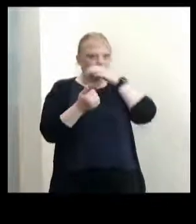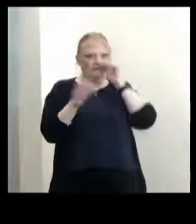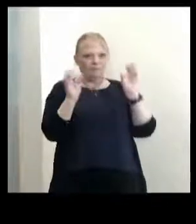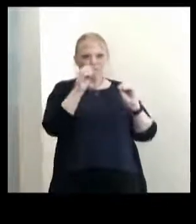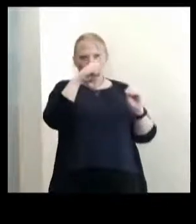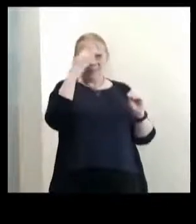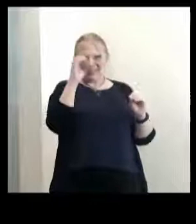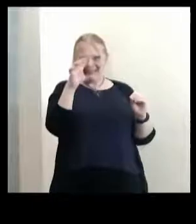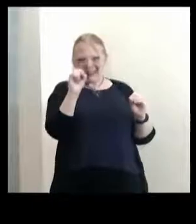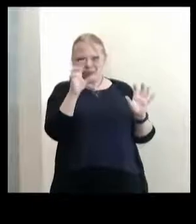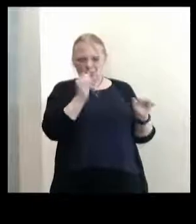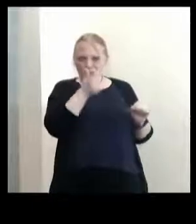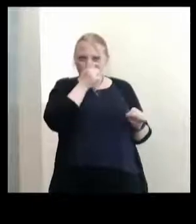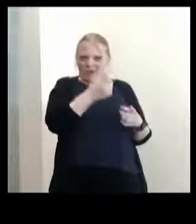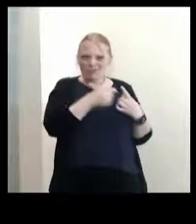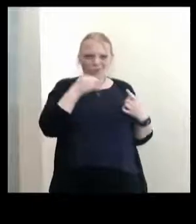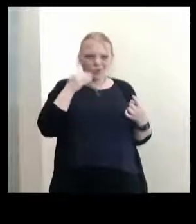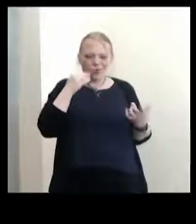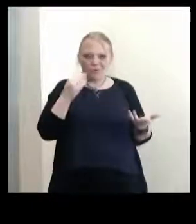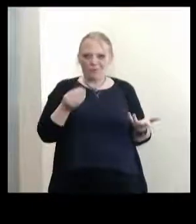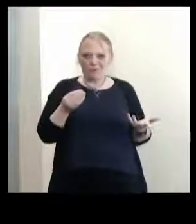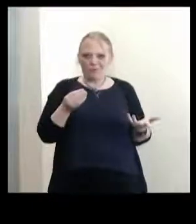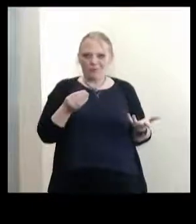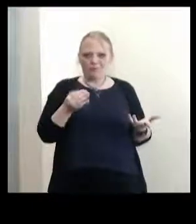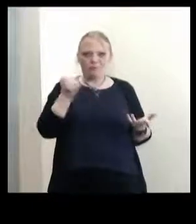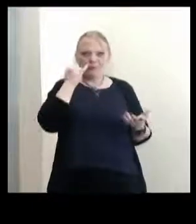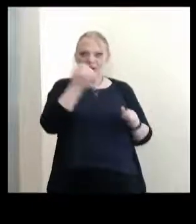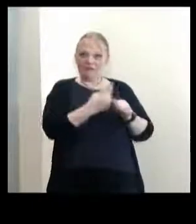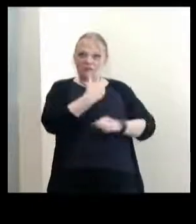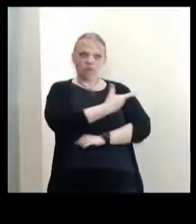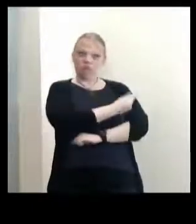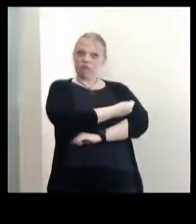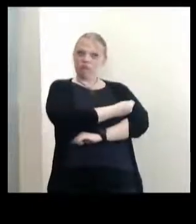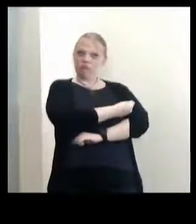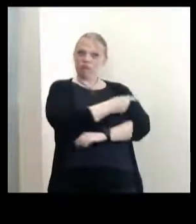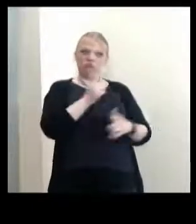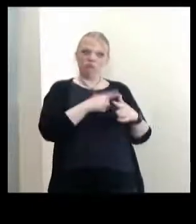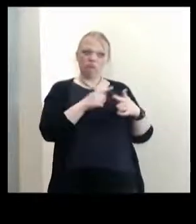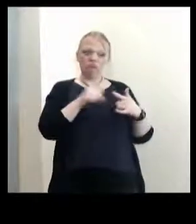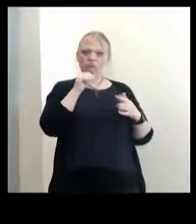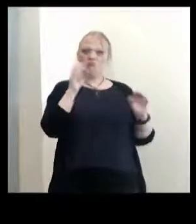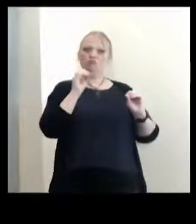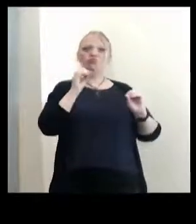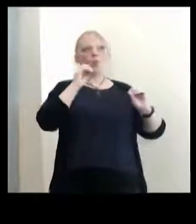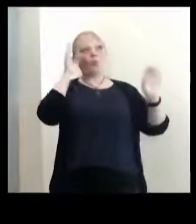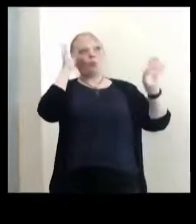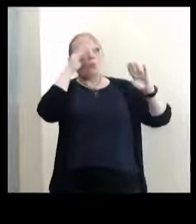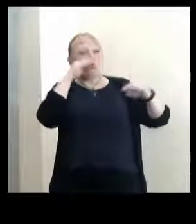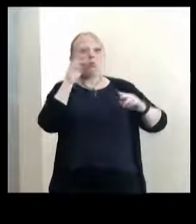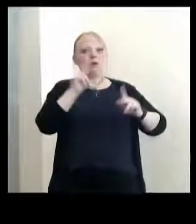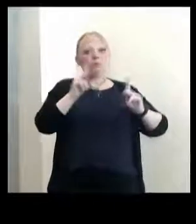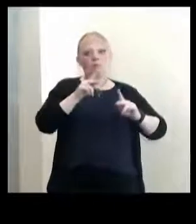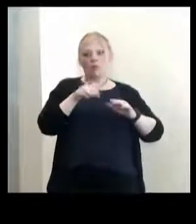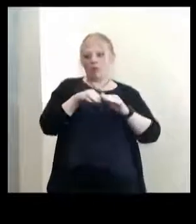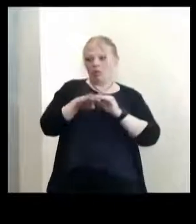can watch the game from home, but if everyone gets vaccinated, we won't have to worry about the individuals going to the